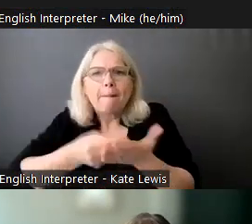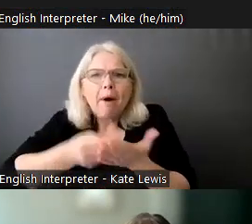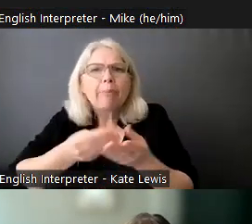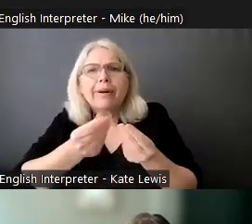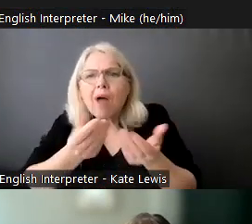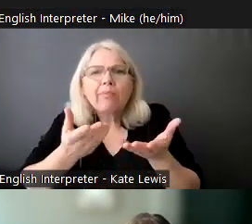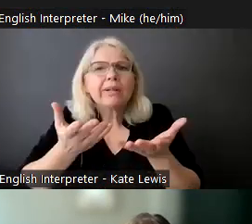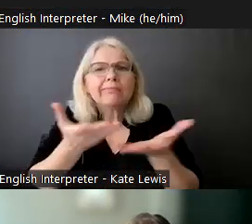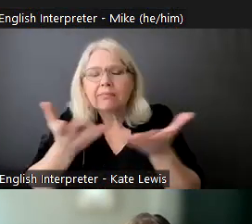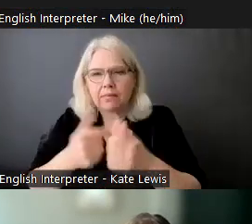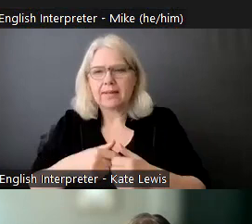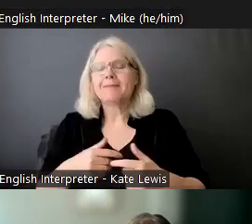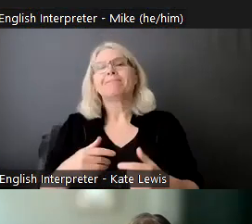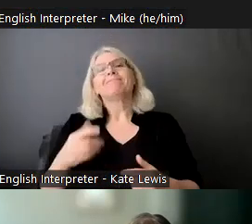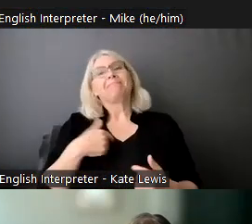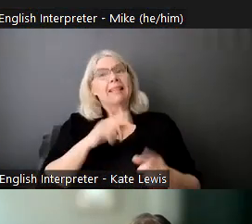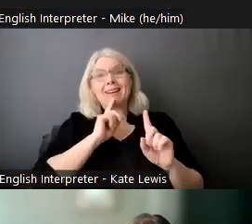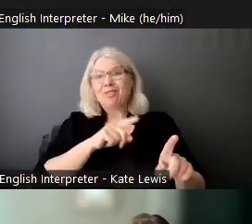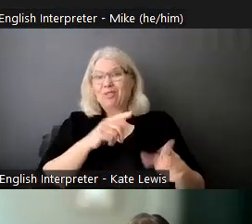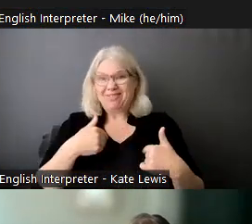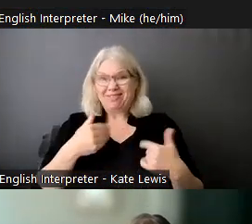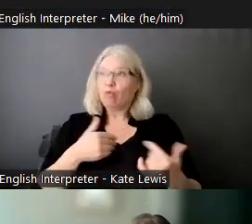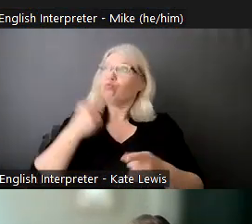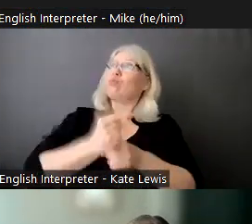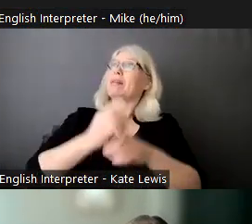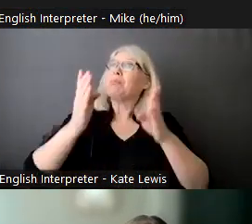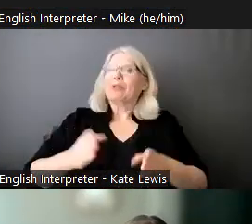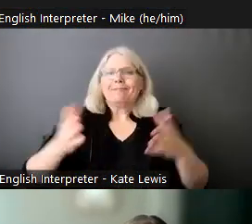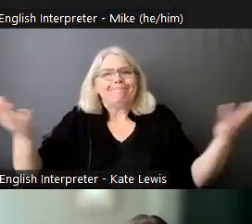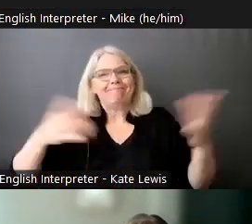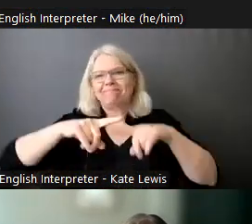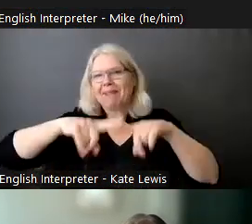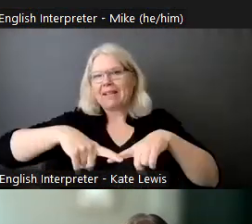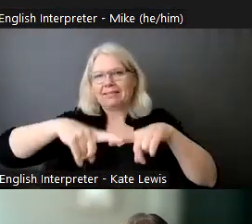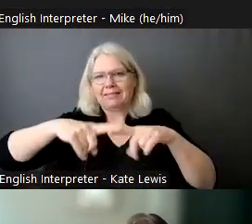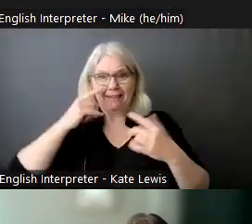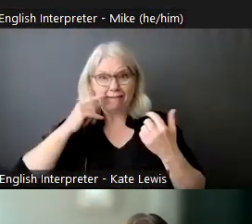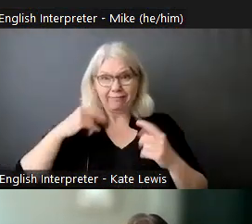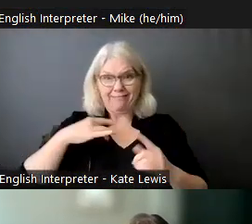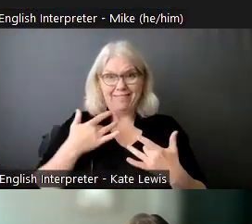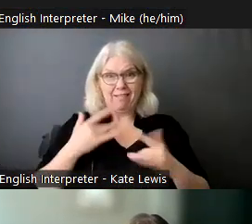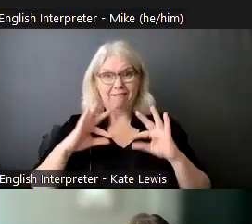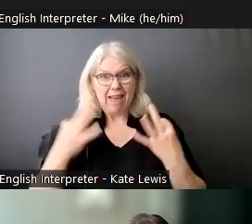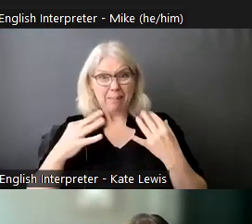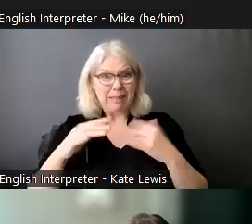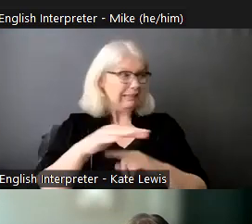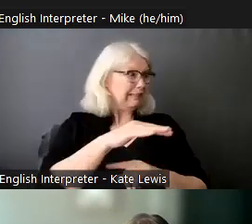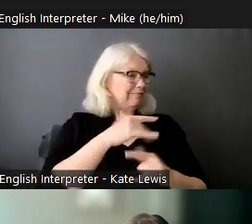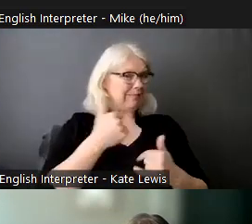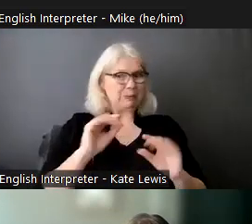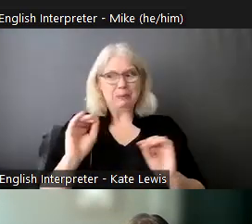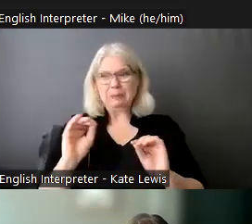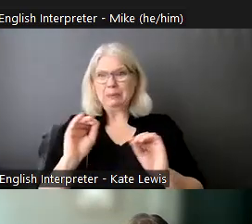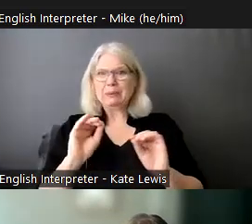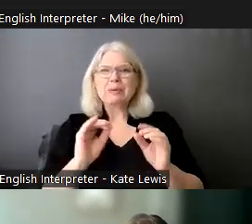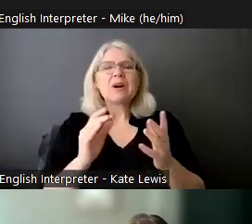at your friends and your family and you don't know if anyone's going to fit into that bar, it's usually safer not to sign the document and try to fit